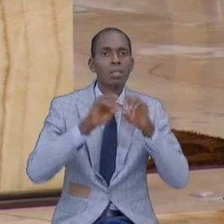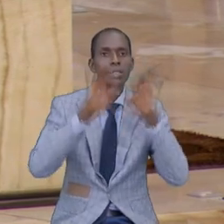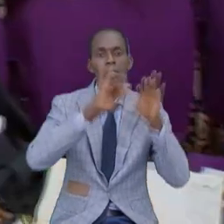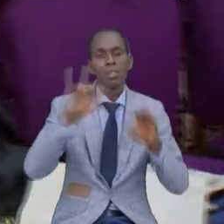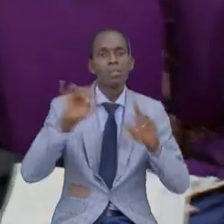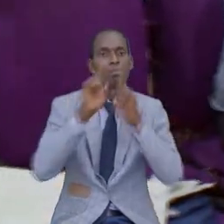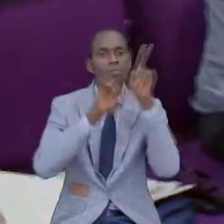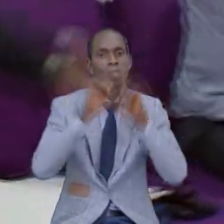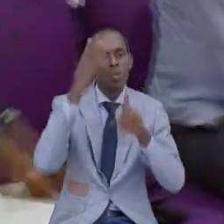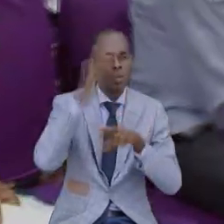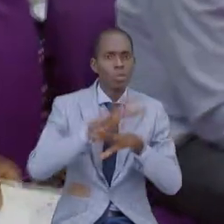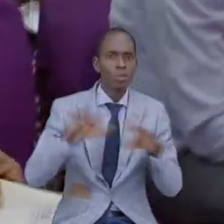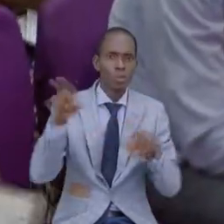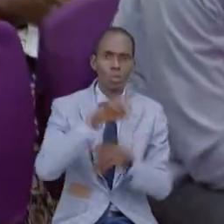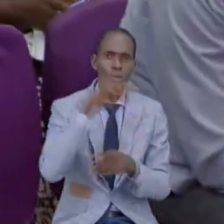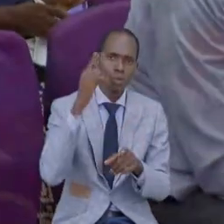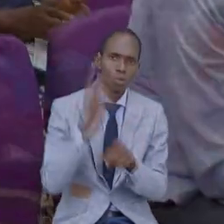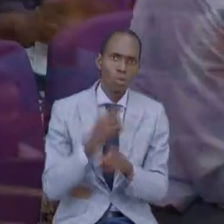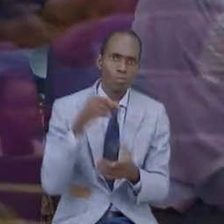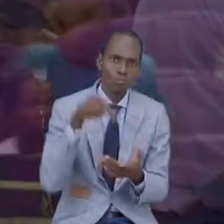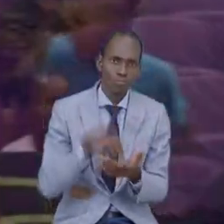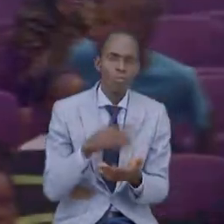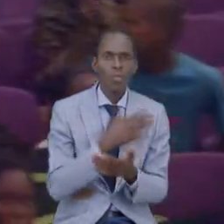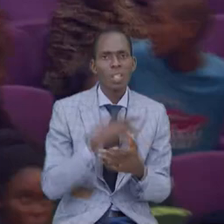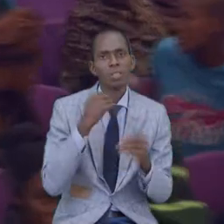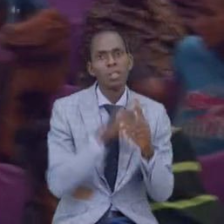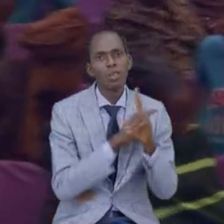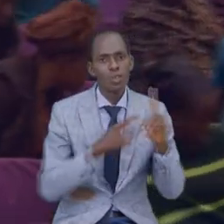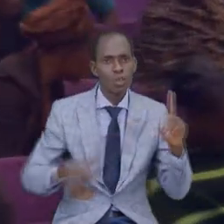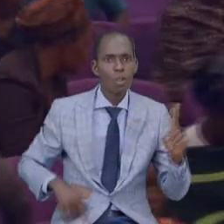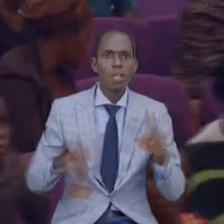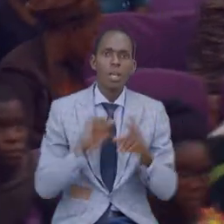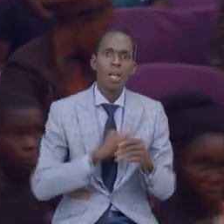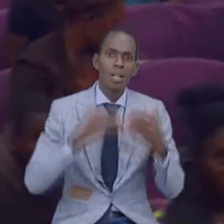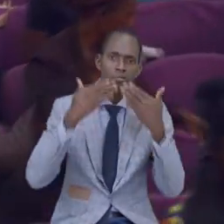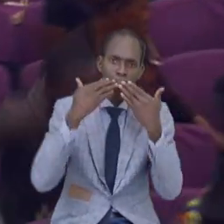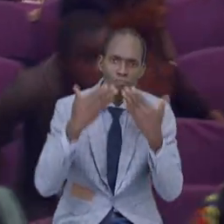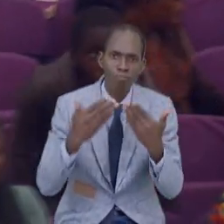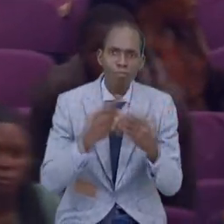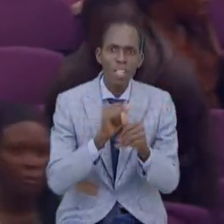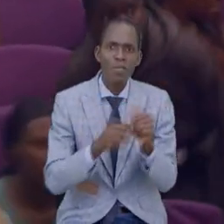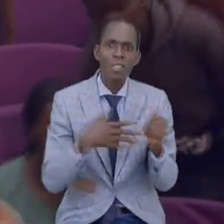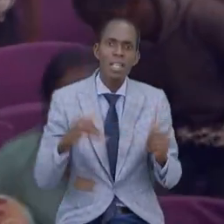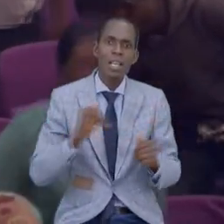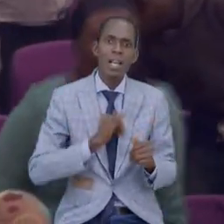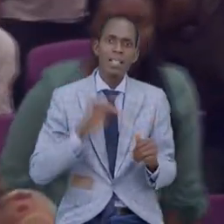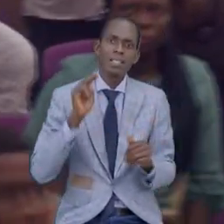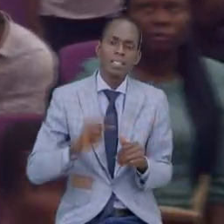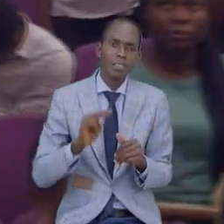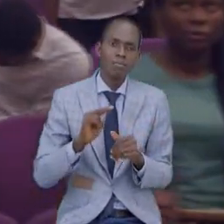Why don't you rise up and tell the Lord and say, Lord, I thank you. Everything I need,